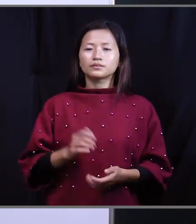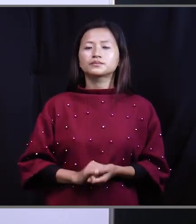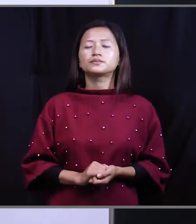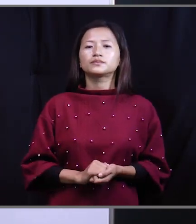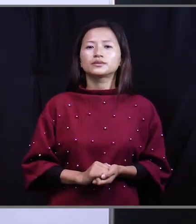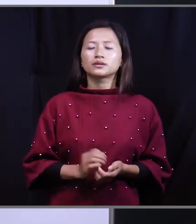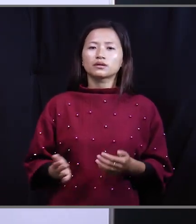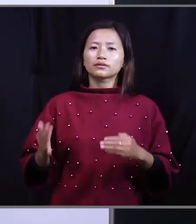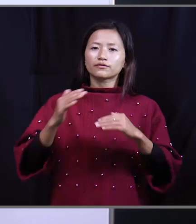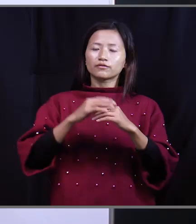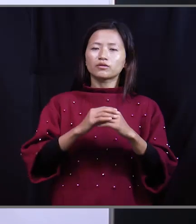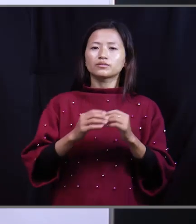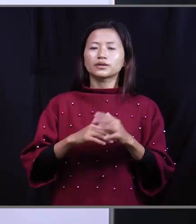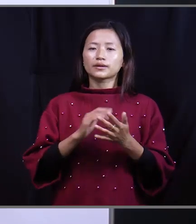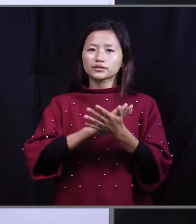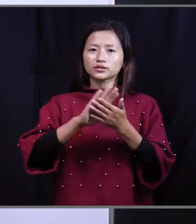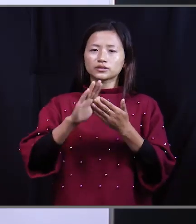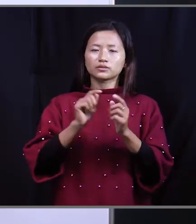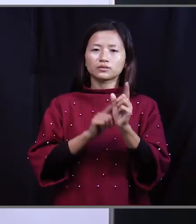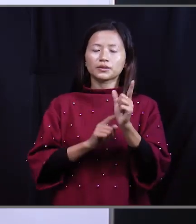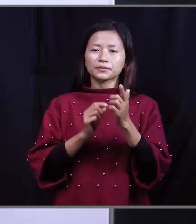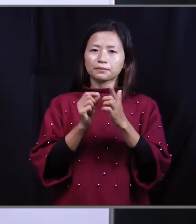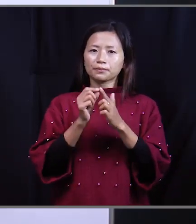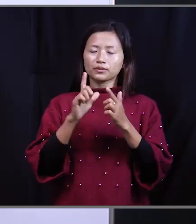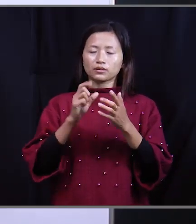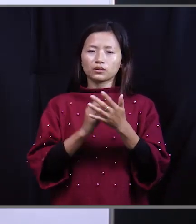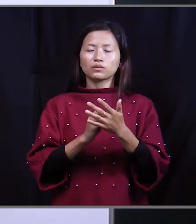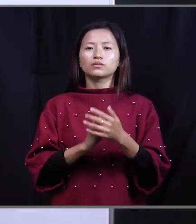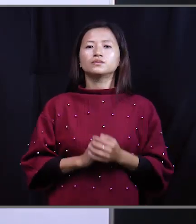then form a haploid